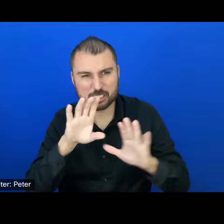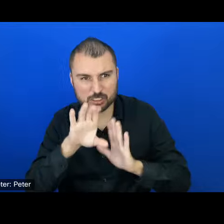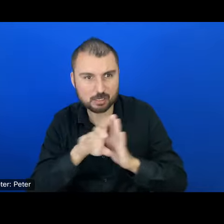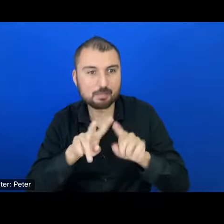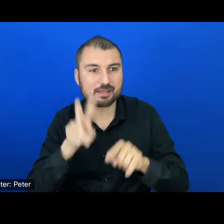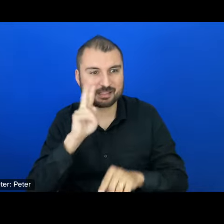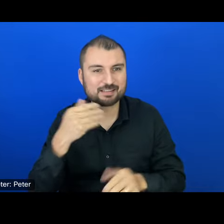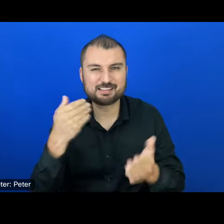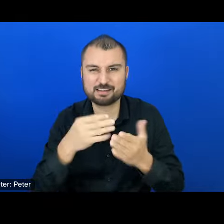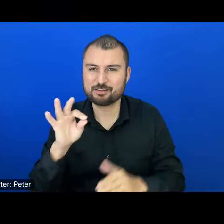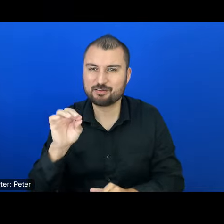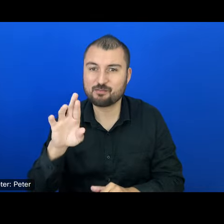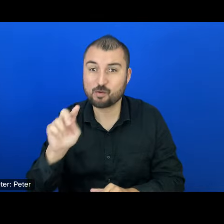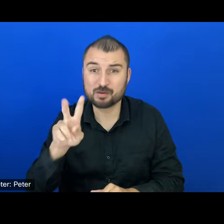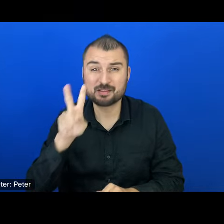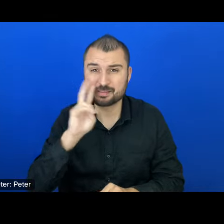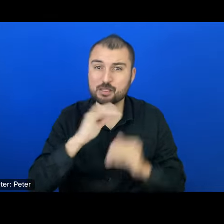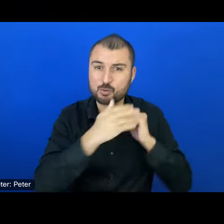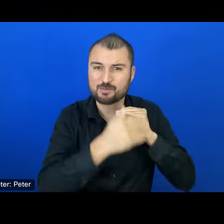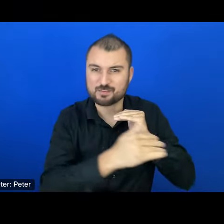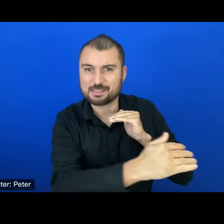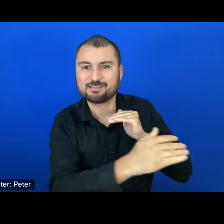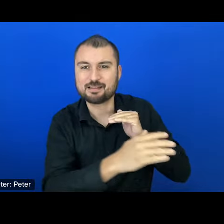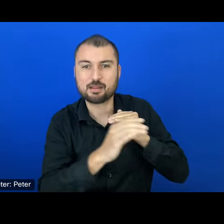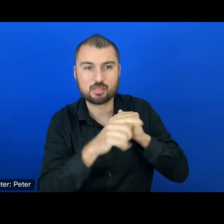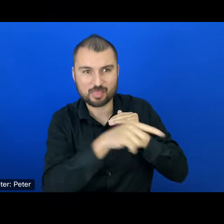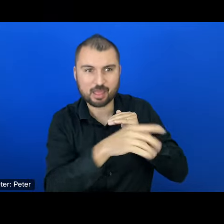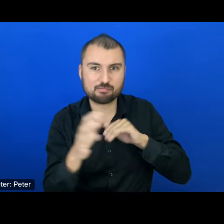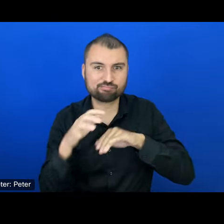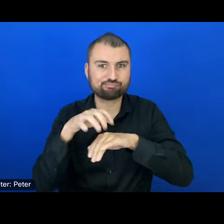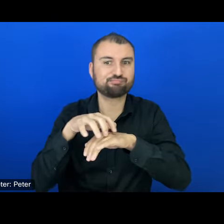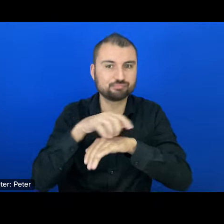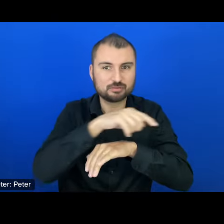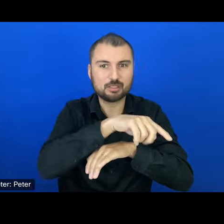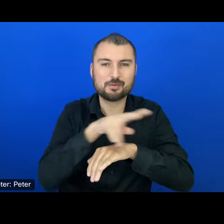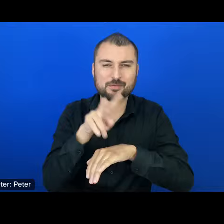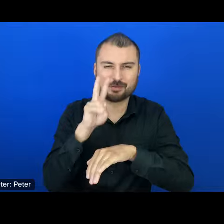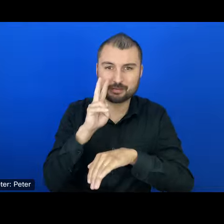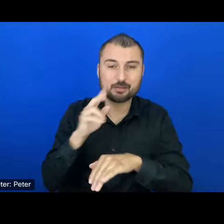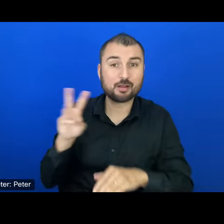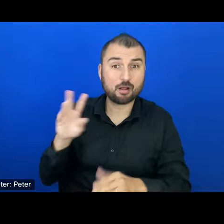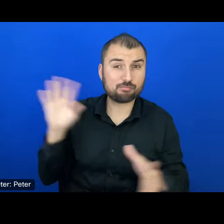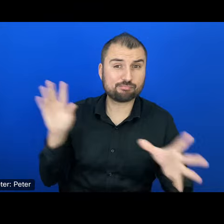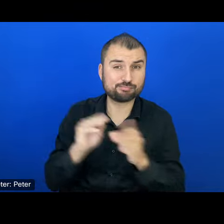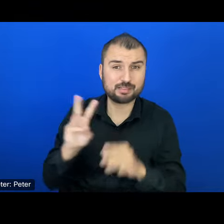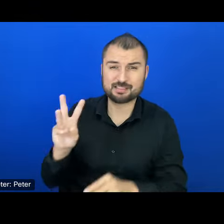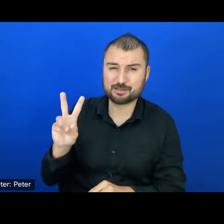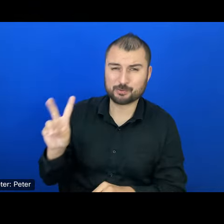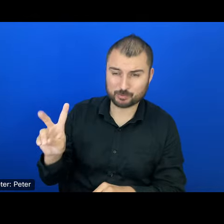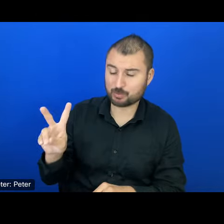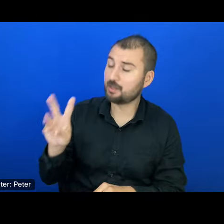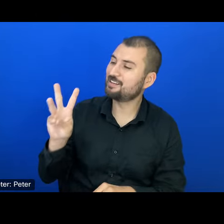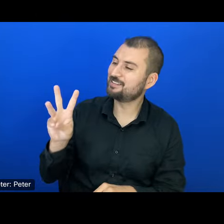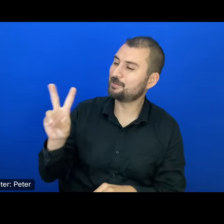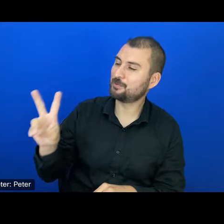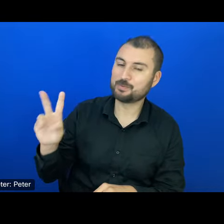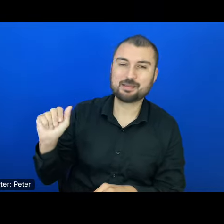the ravine where the massacre happened is on the same property. I believe we have 62 acres, just kind of in the background of that